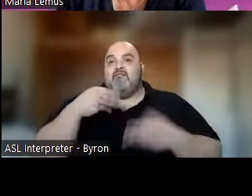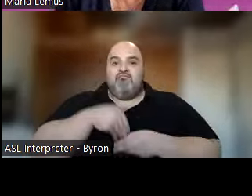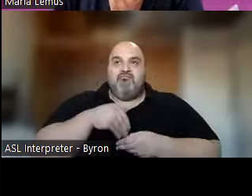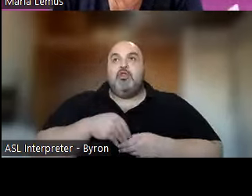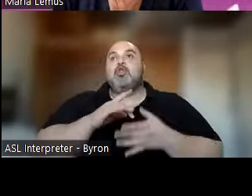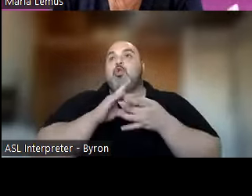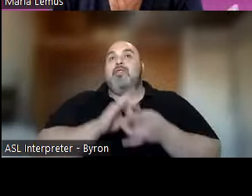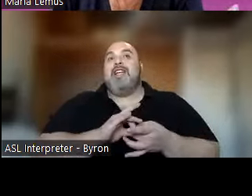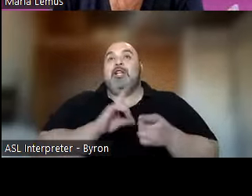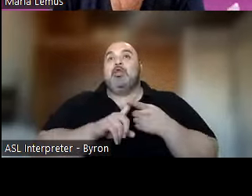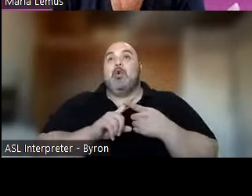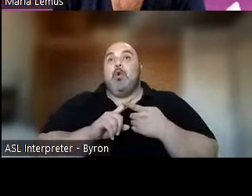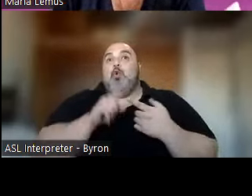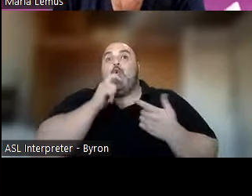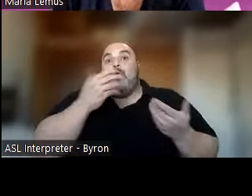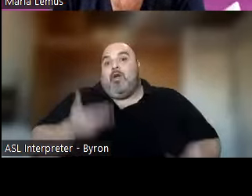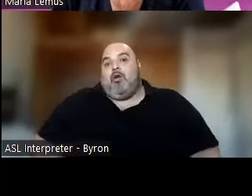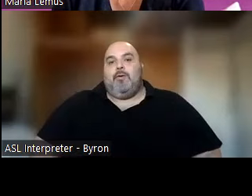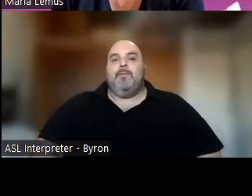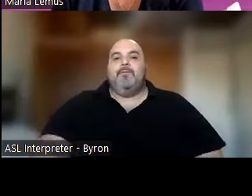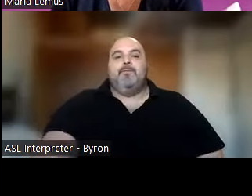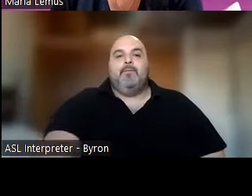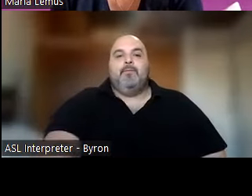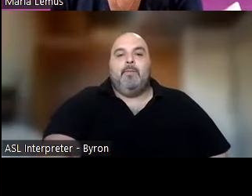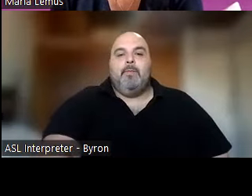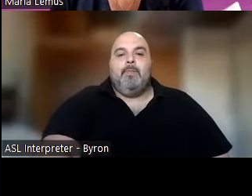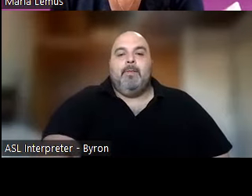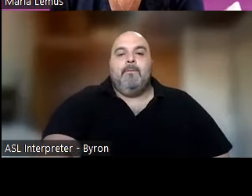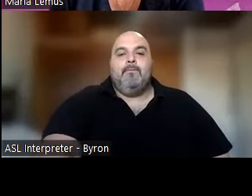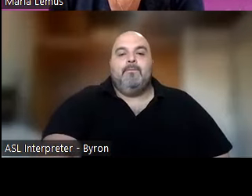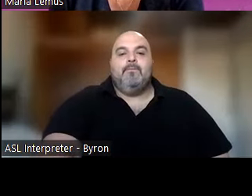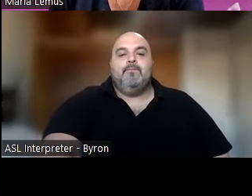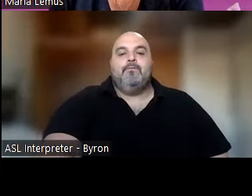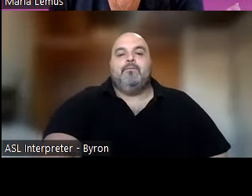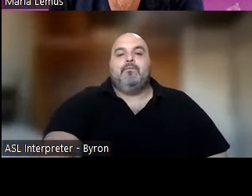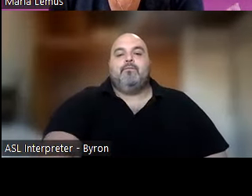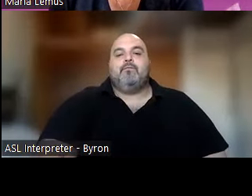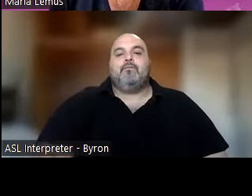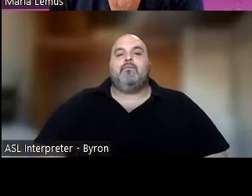to the essence of who we are. The next slide, please.